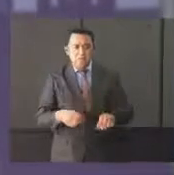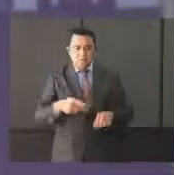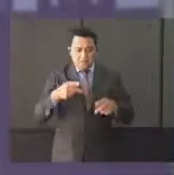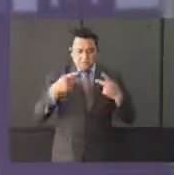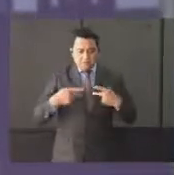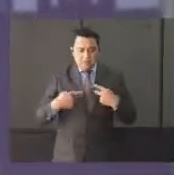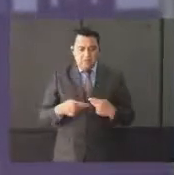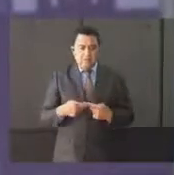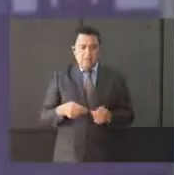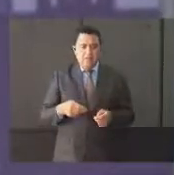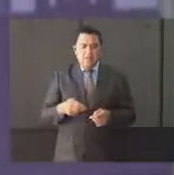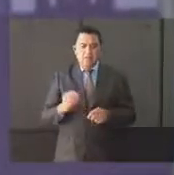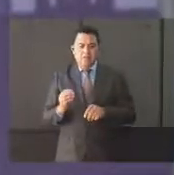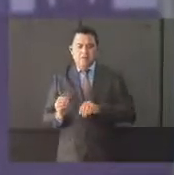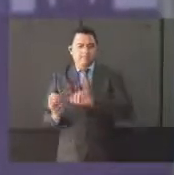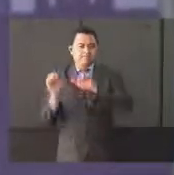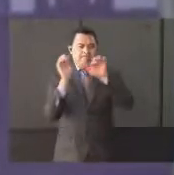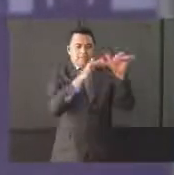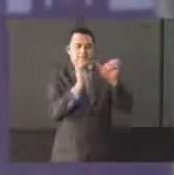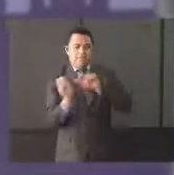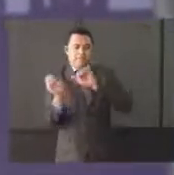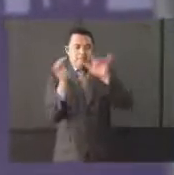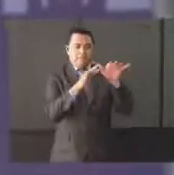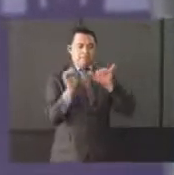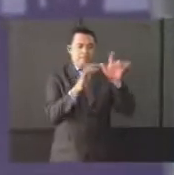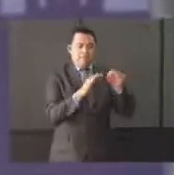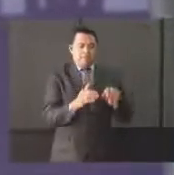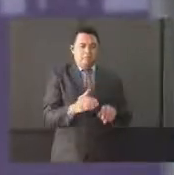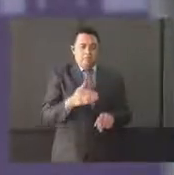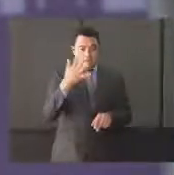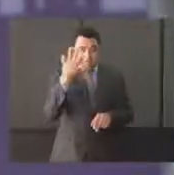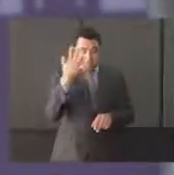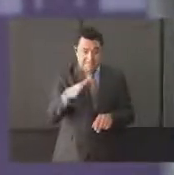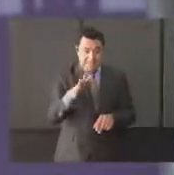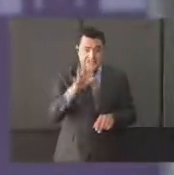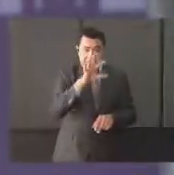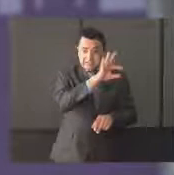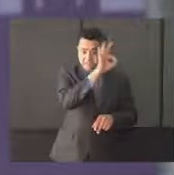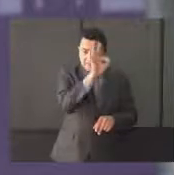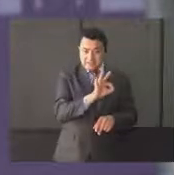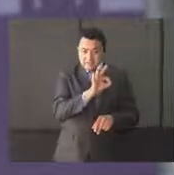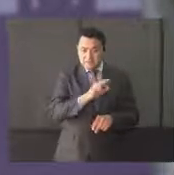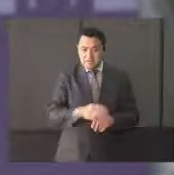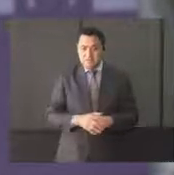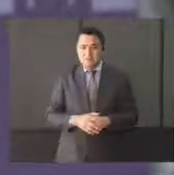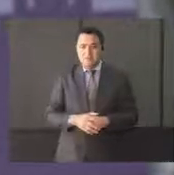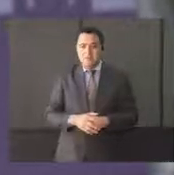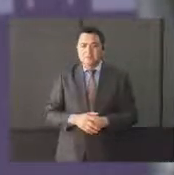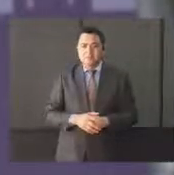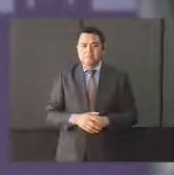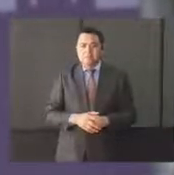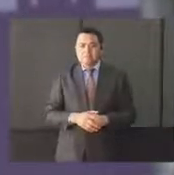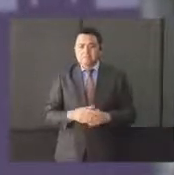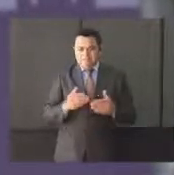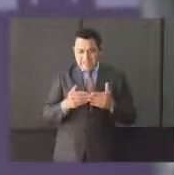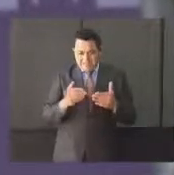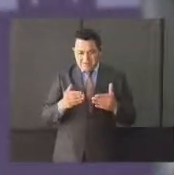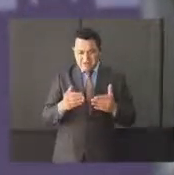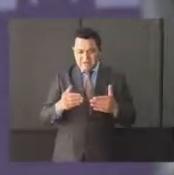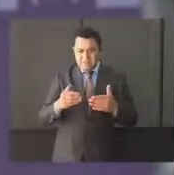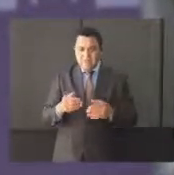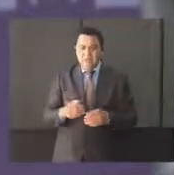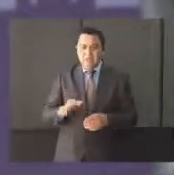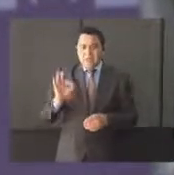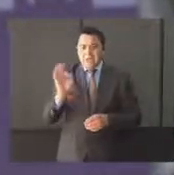country of return and as a country of transit, and every now and then also as a